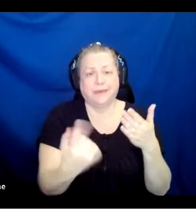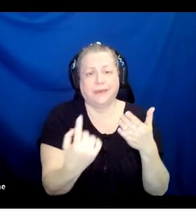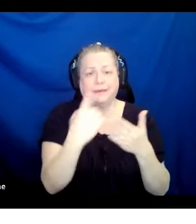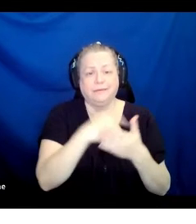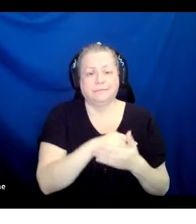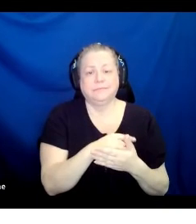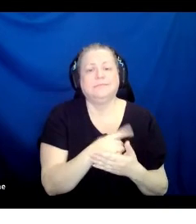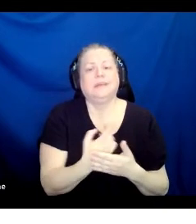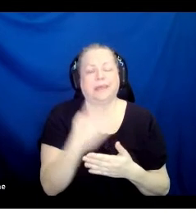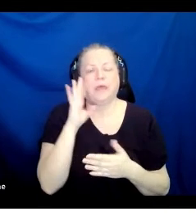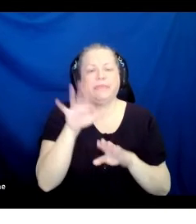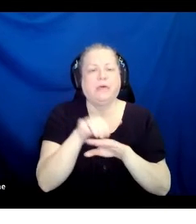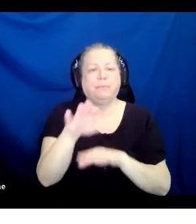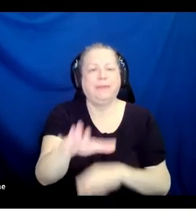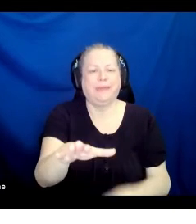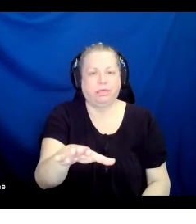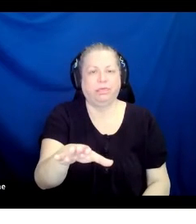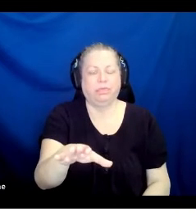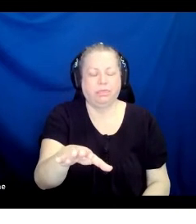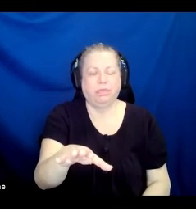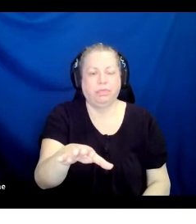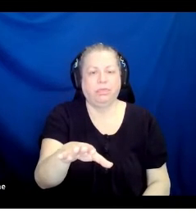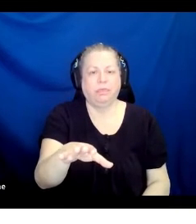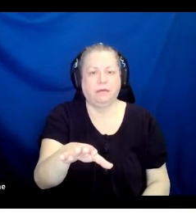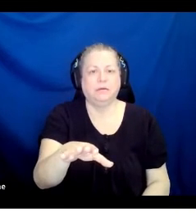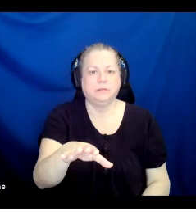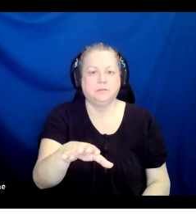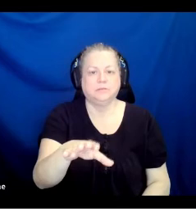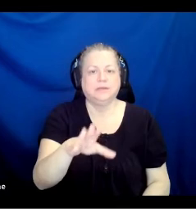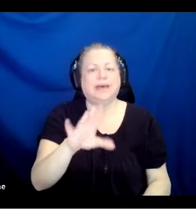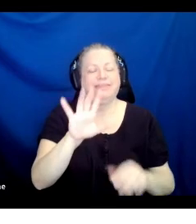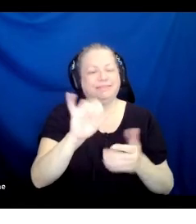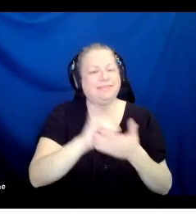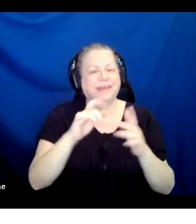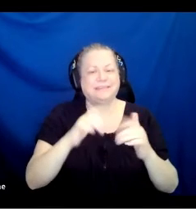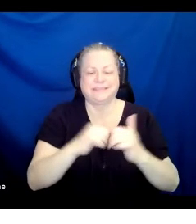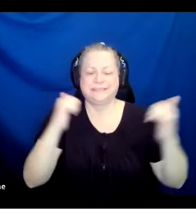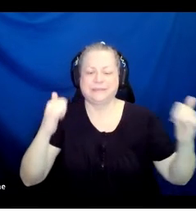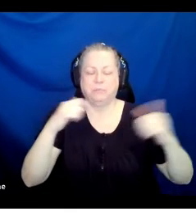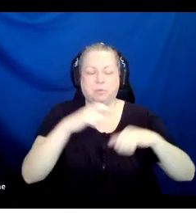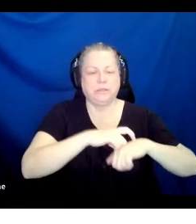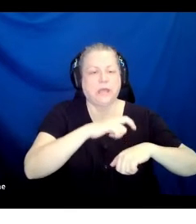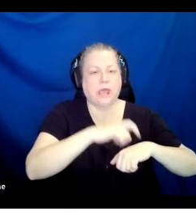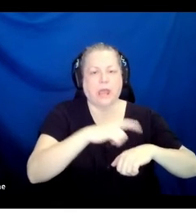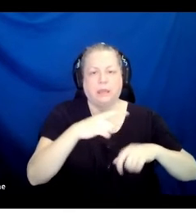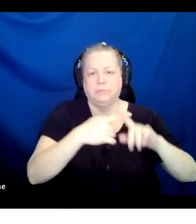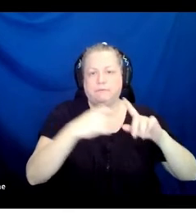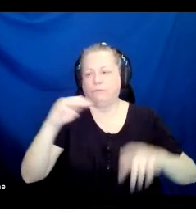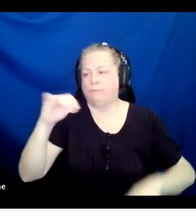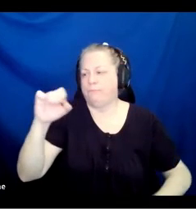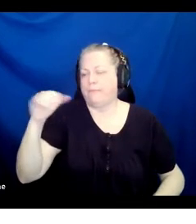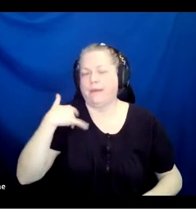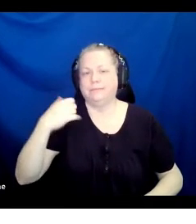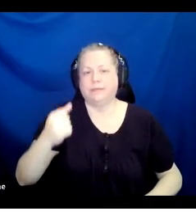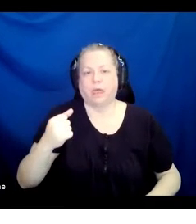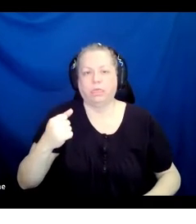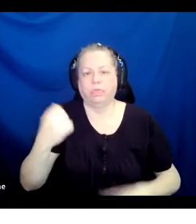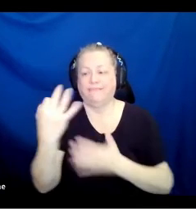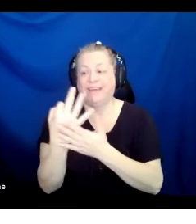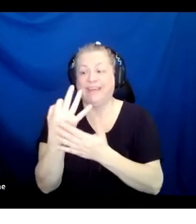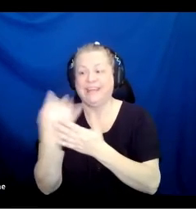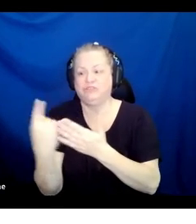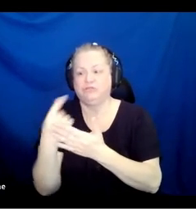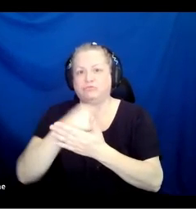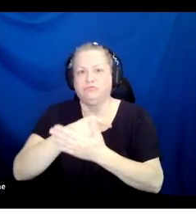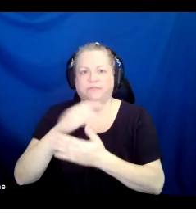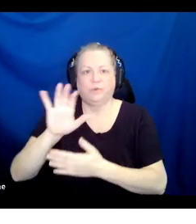renew, it will be mailed to them and will arrive at a separate time from the member's MassHealth financial review, which will come in that big